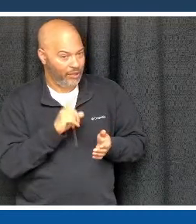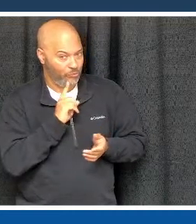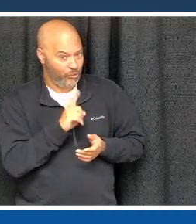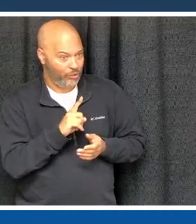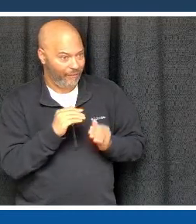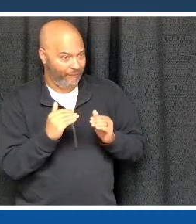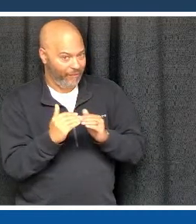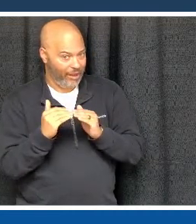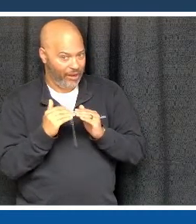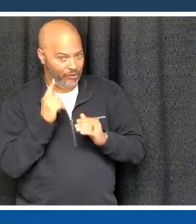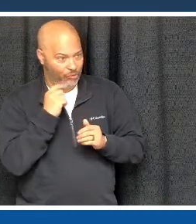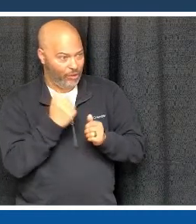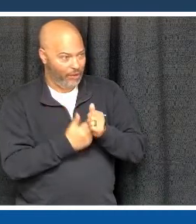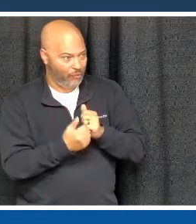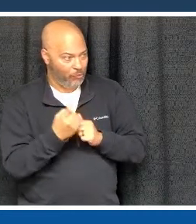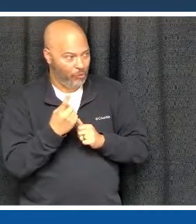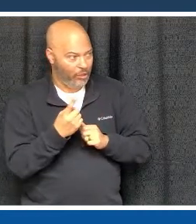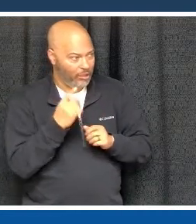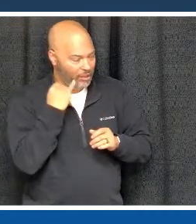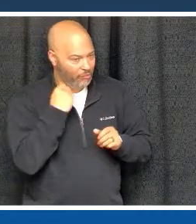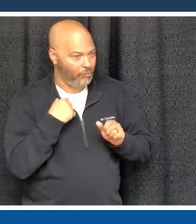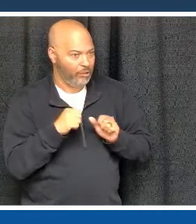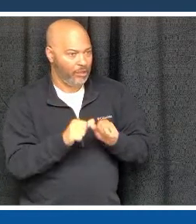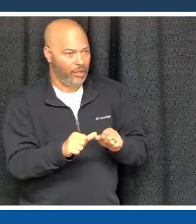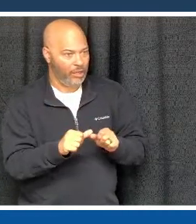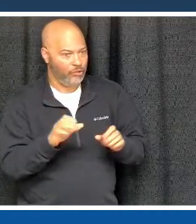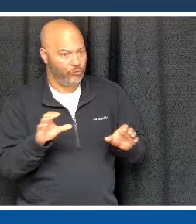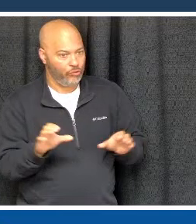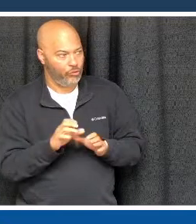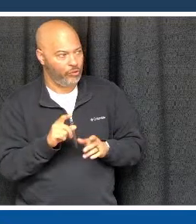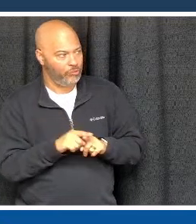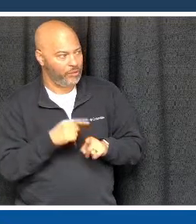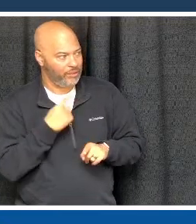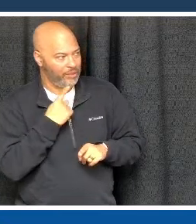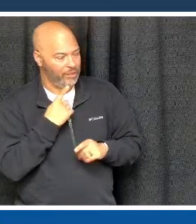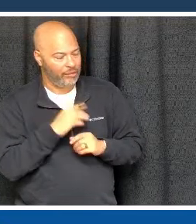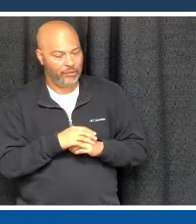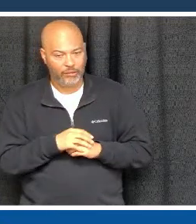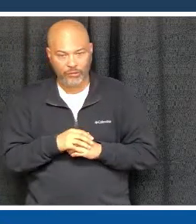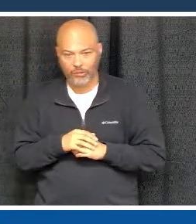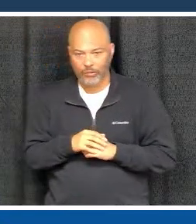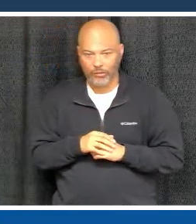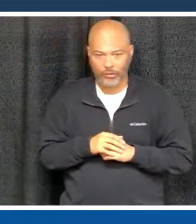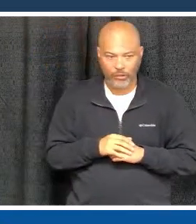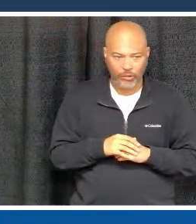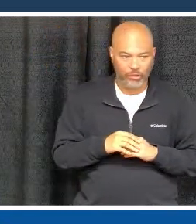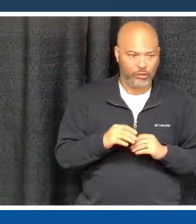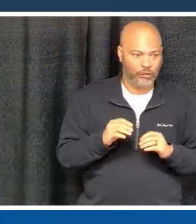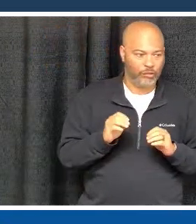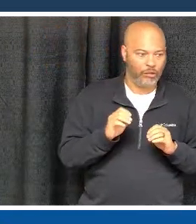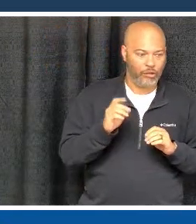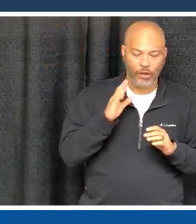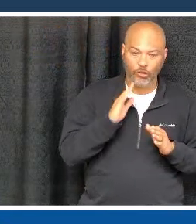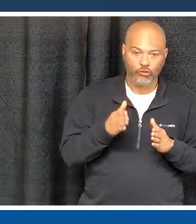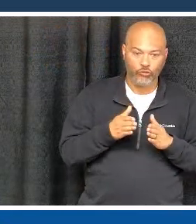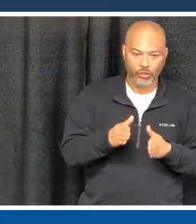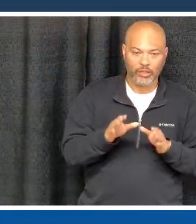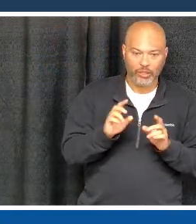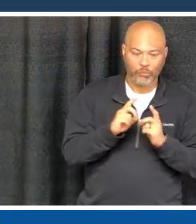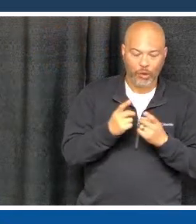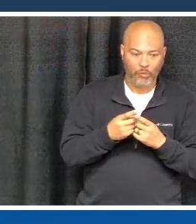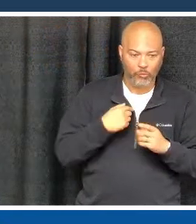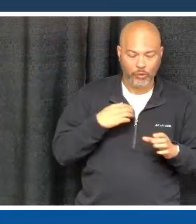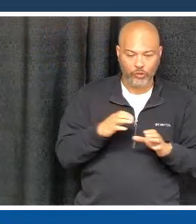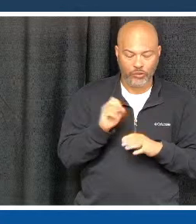fair to everybody else if it's just a constant do as we say, not as we do type of thing? Well, nobody does more infill development than the street department. So, when we do